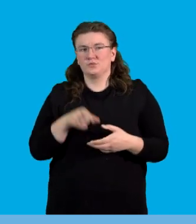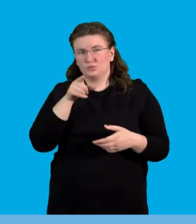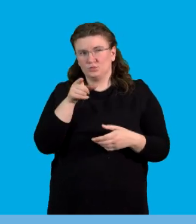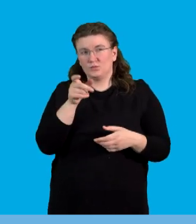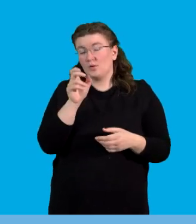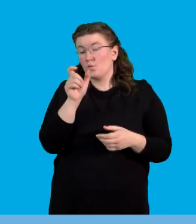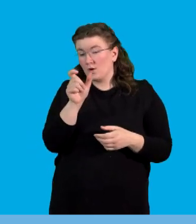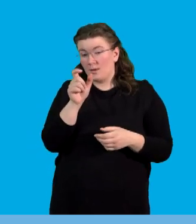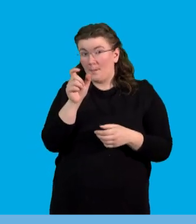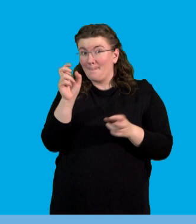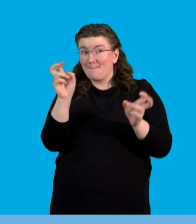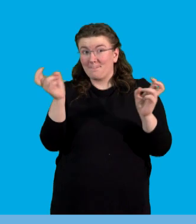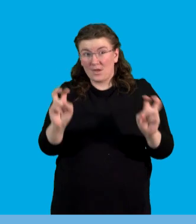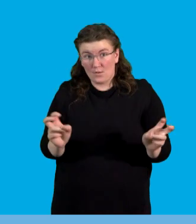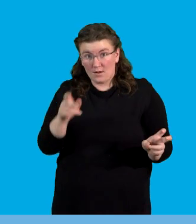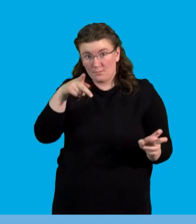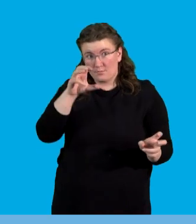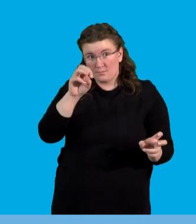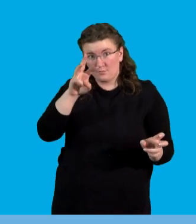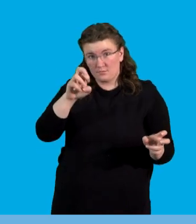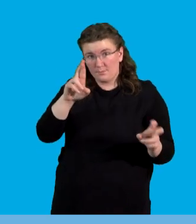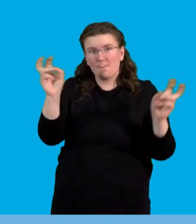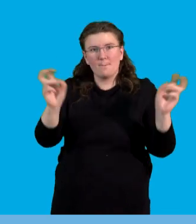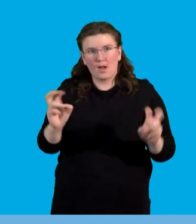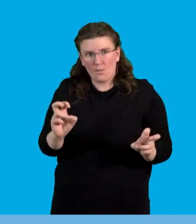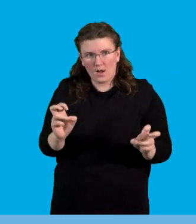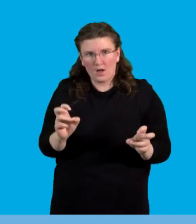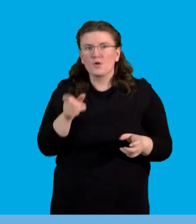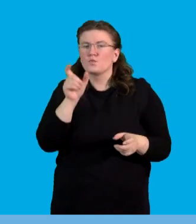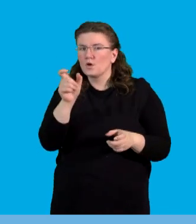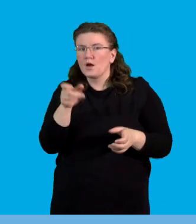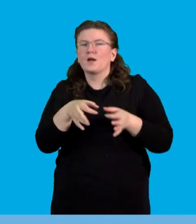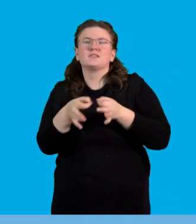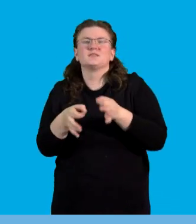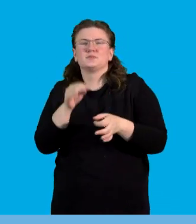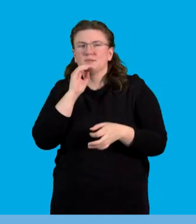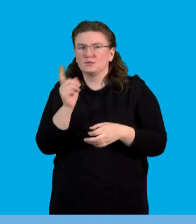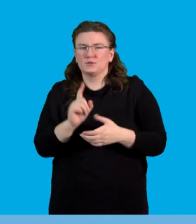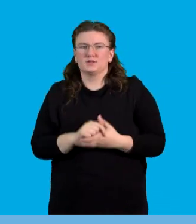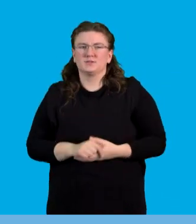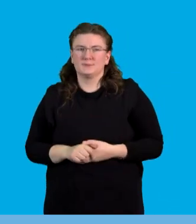define this power? So power is the amount